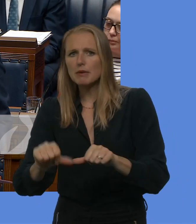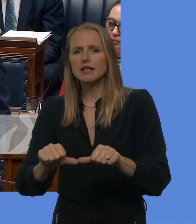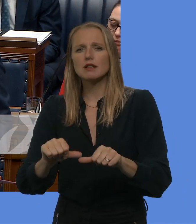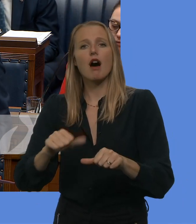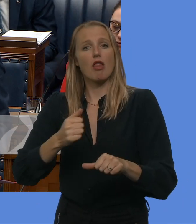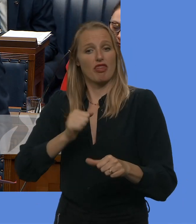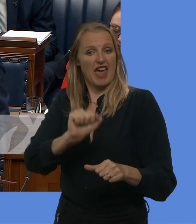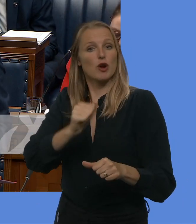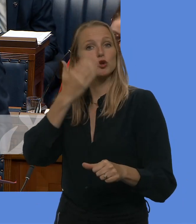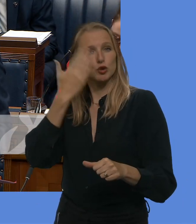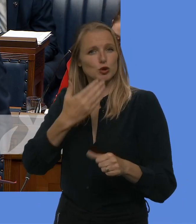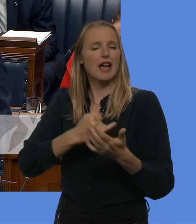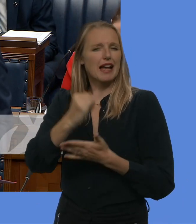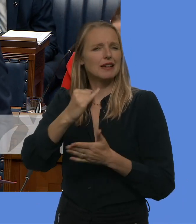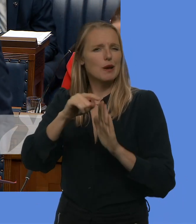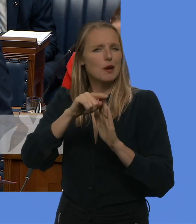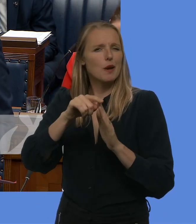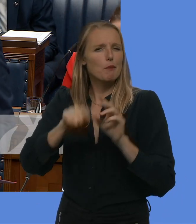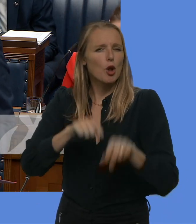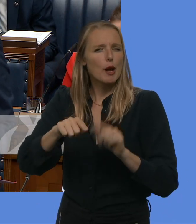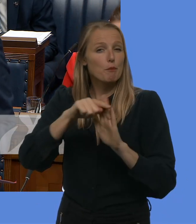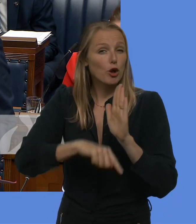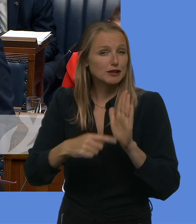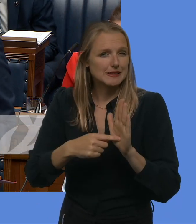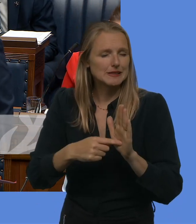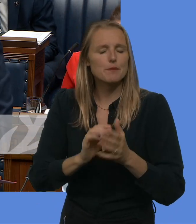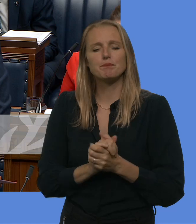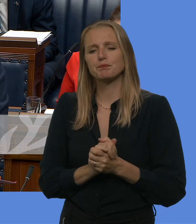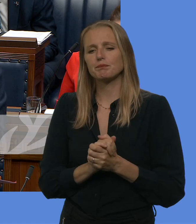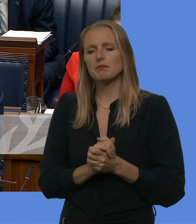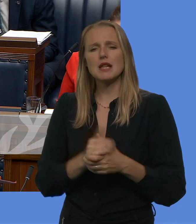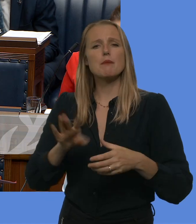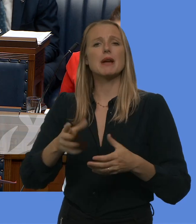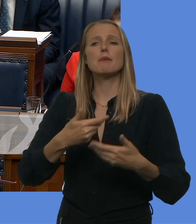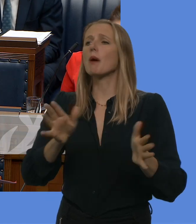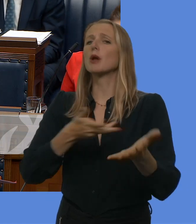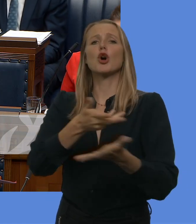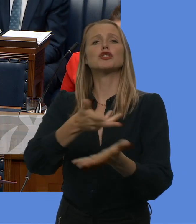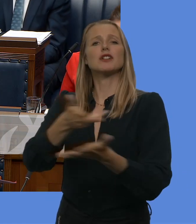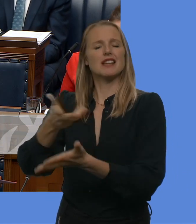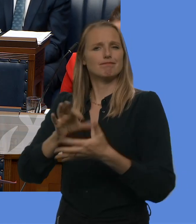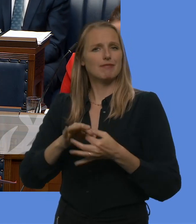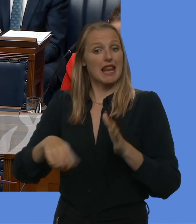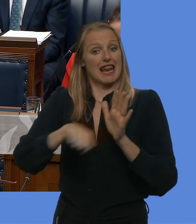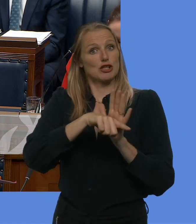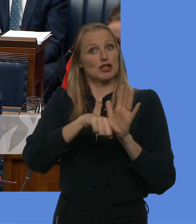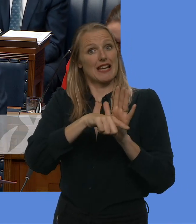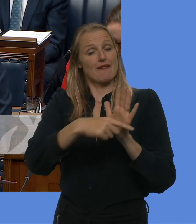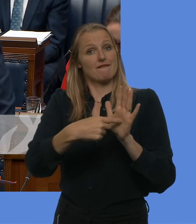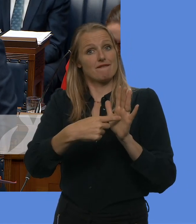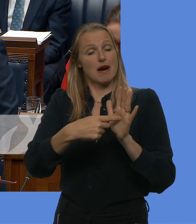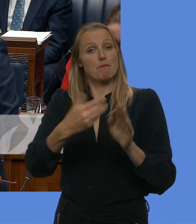school's anti-bullying policies. Concerns were raised during the public consultation on the legislative proposals that led to the